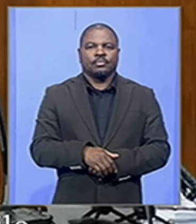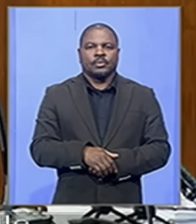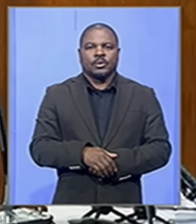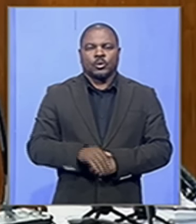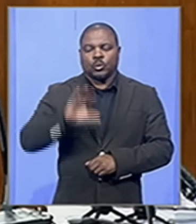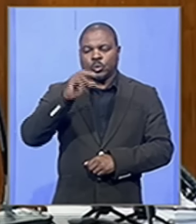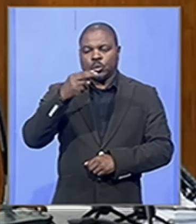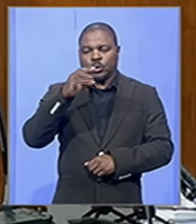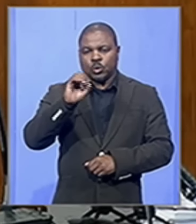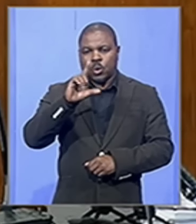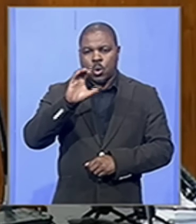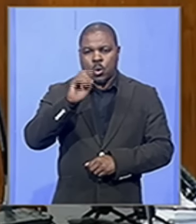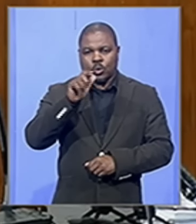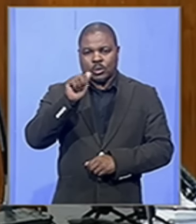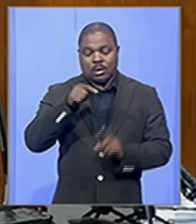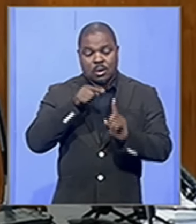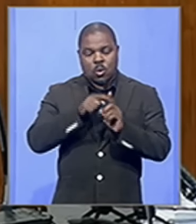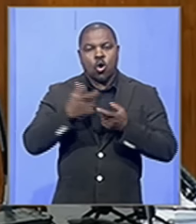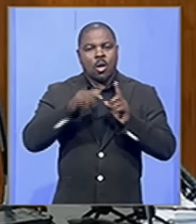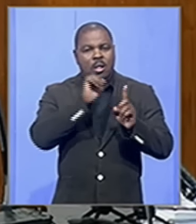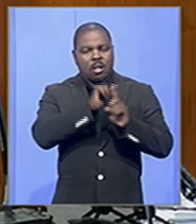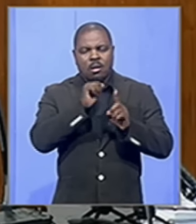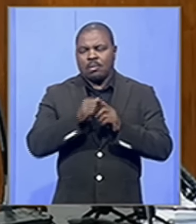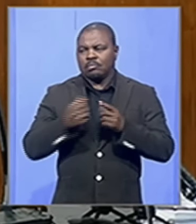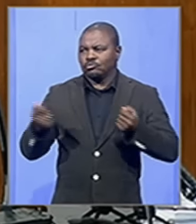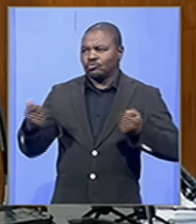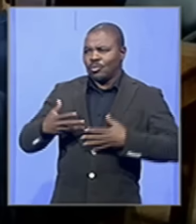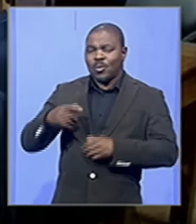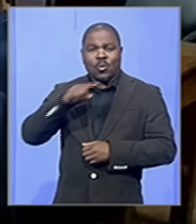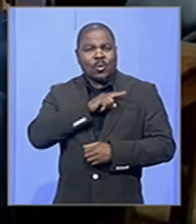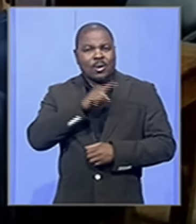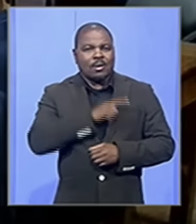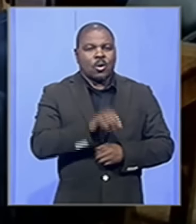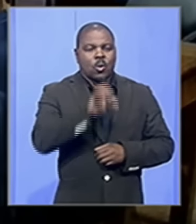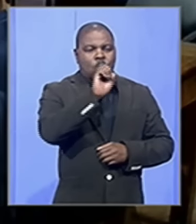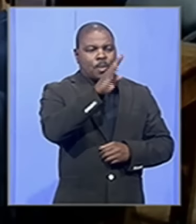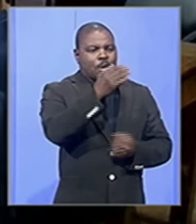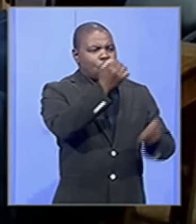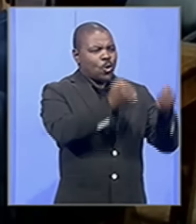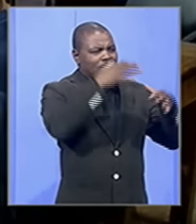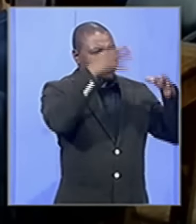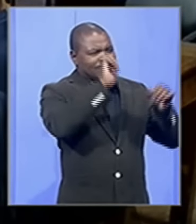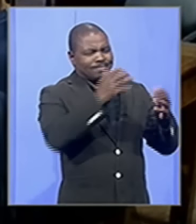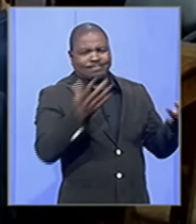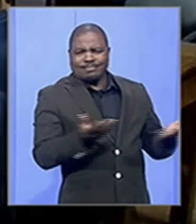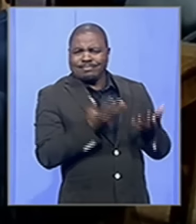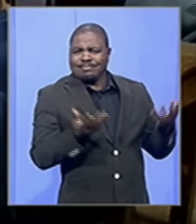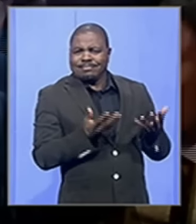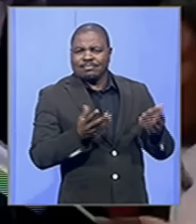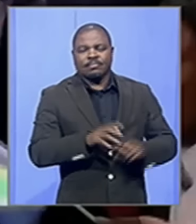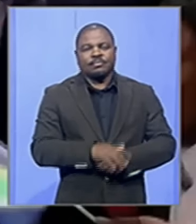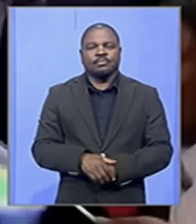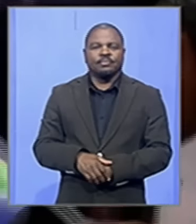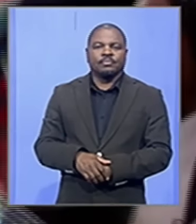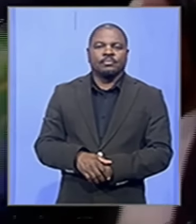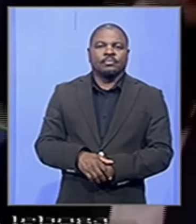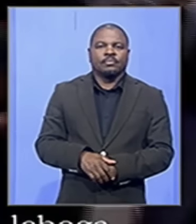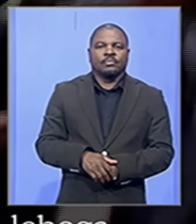Babueledi ba ga morwadi tsholota ba re ba gagamadiwa ke tshwetso ya kgotlatshekelo ya magistrata wa Bloemfontein.